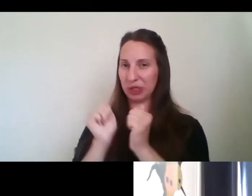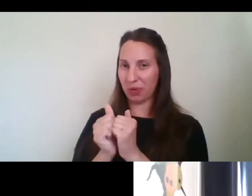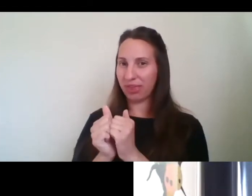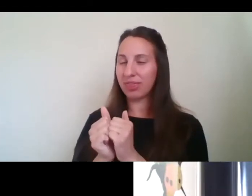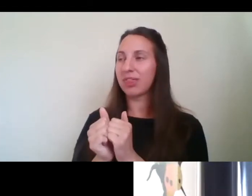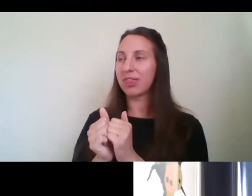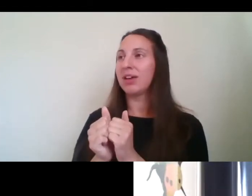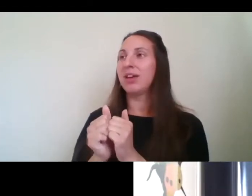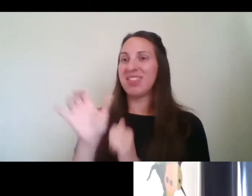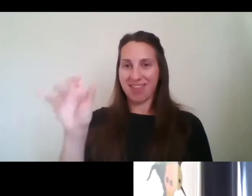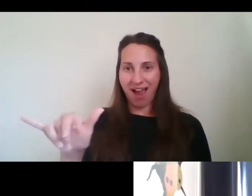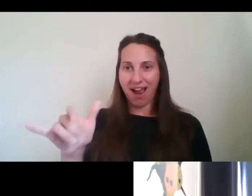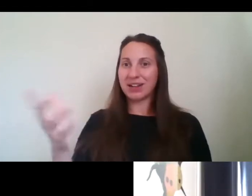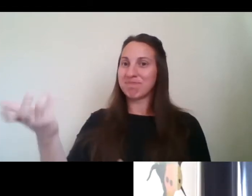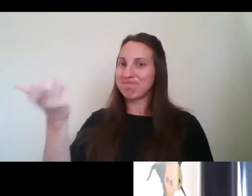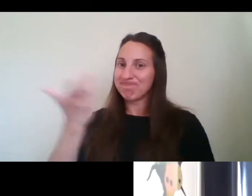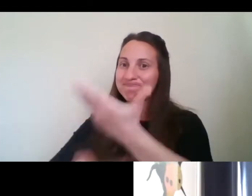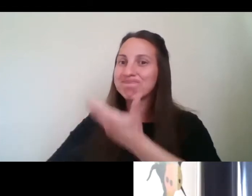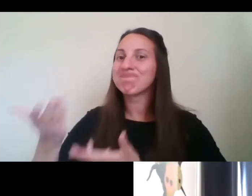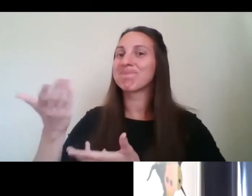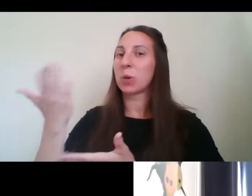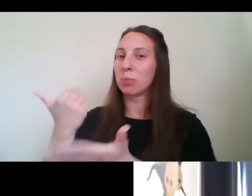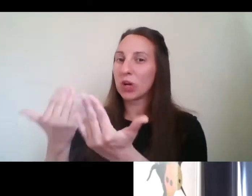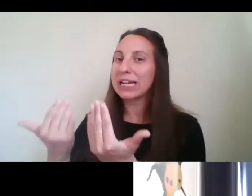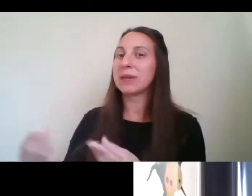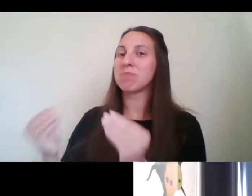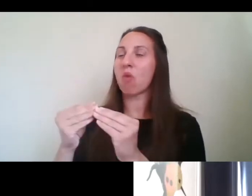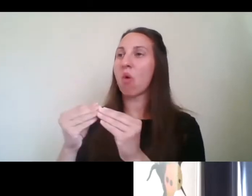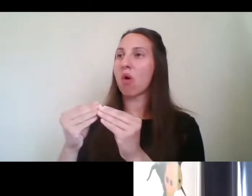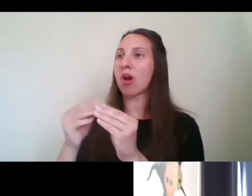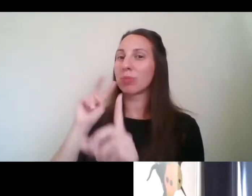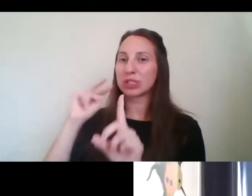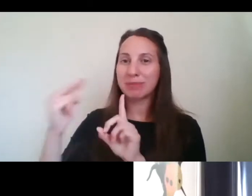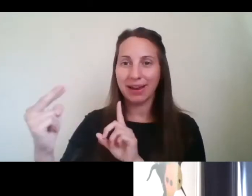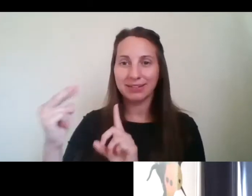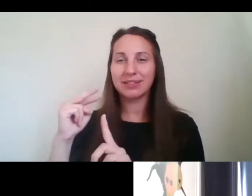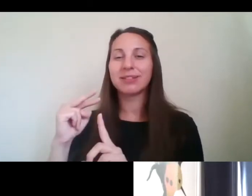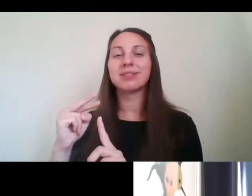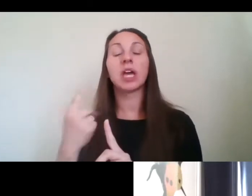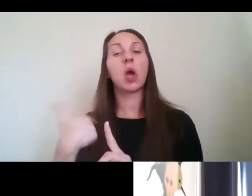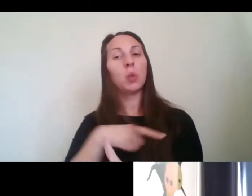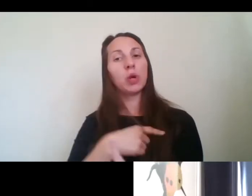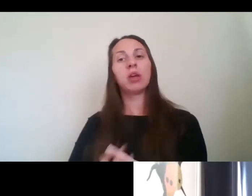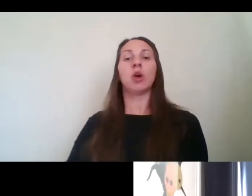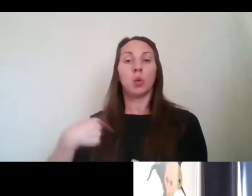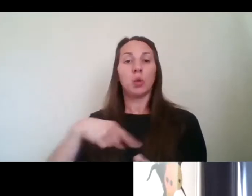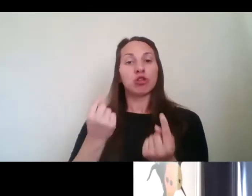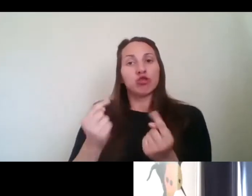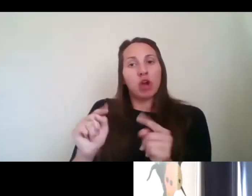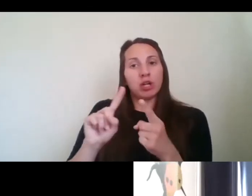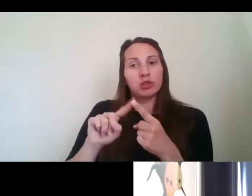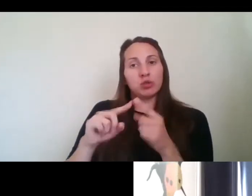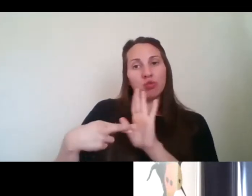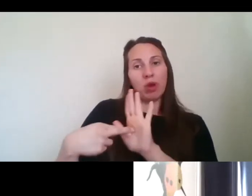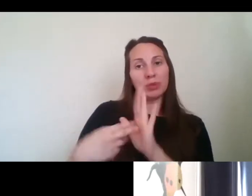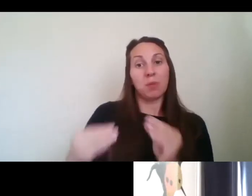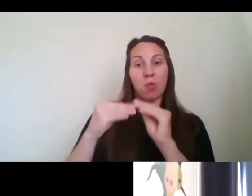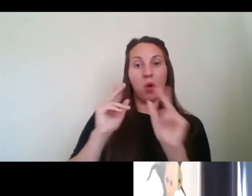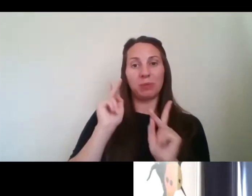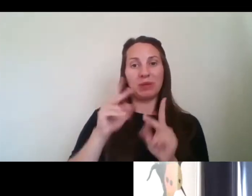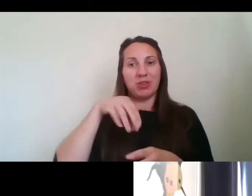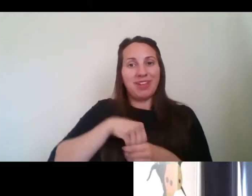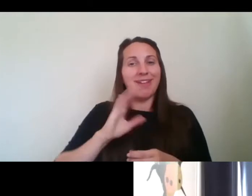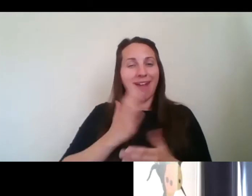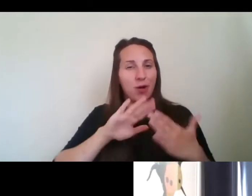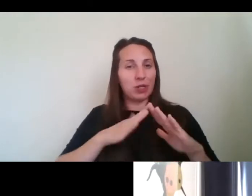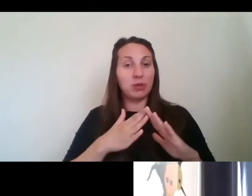still, we're always trying to represent more people in our community. And it's just something you have to think